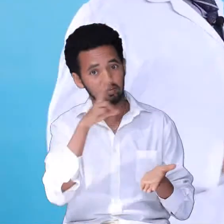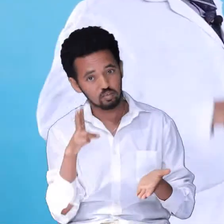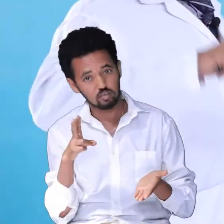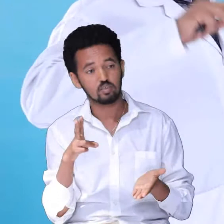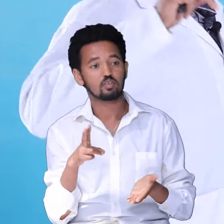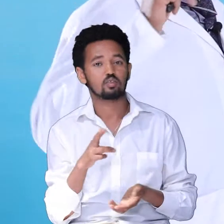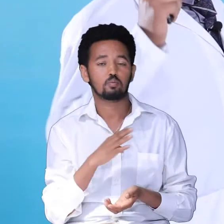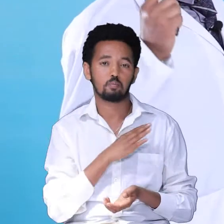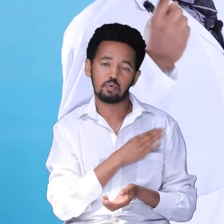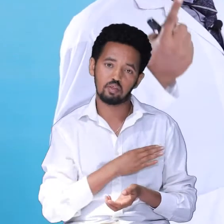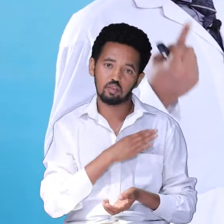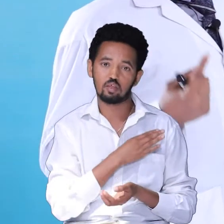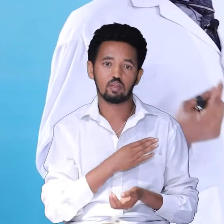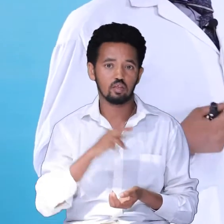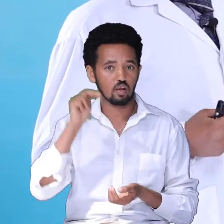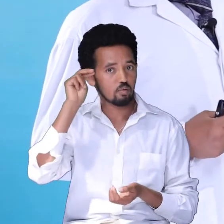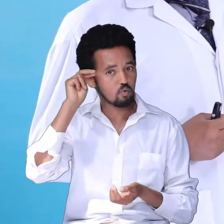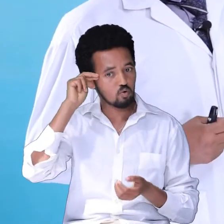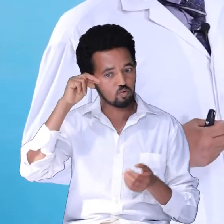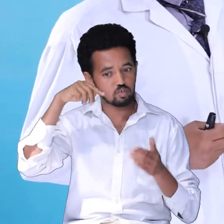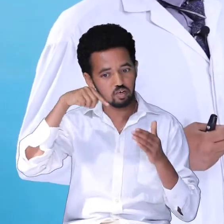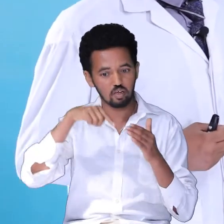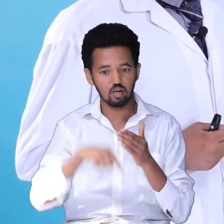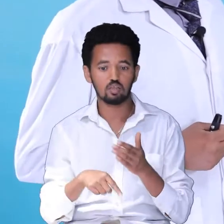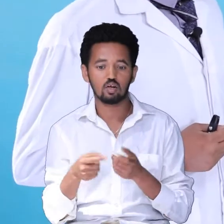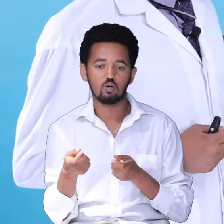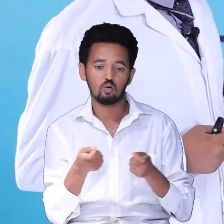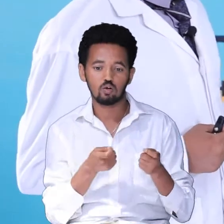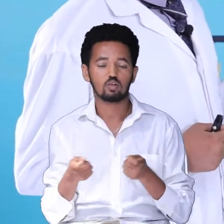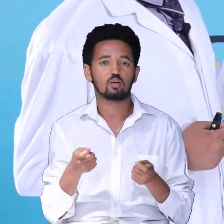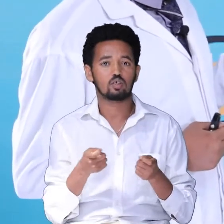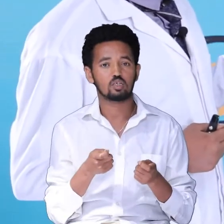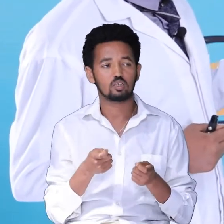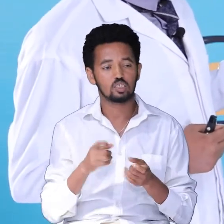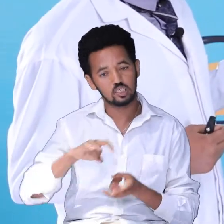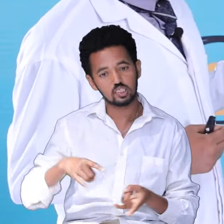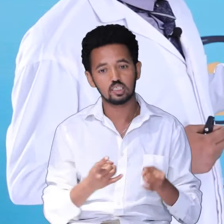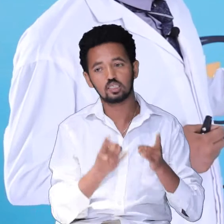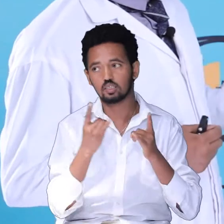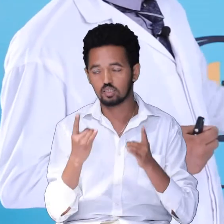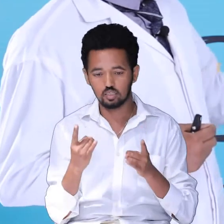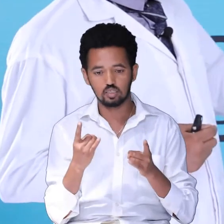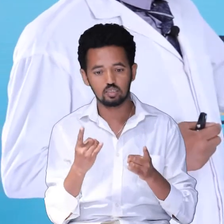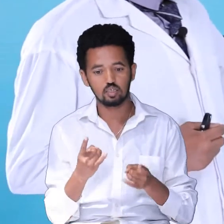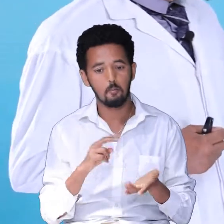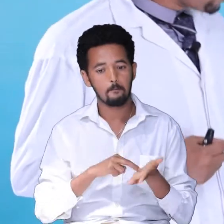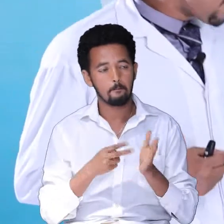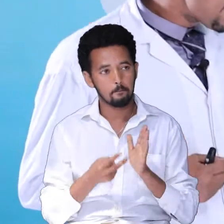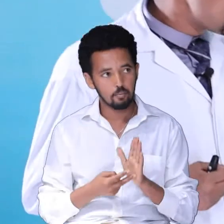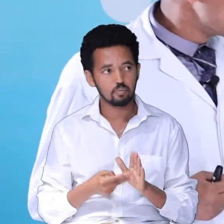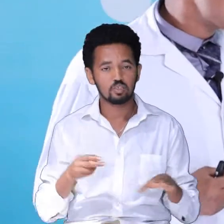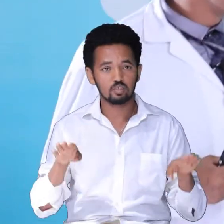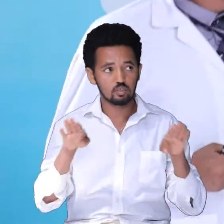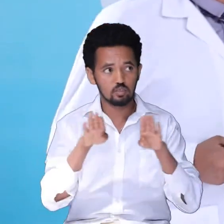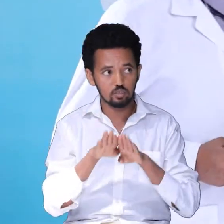Britain? Napoleon declared continental system. Continental system means the